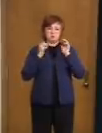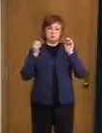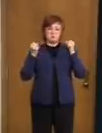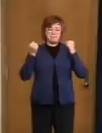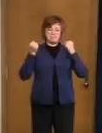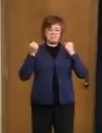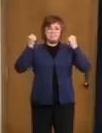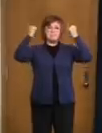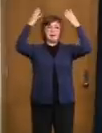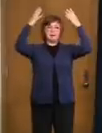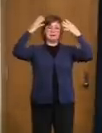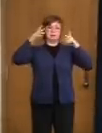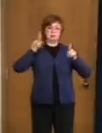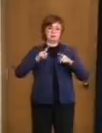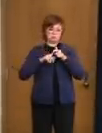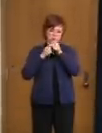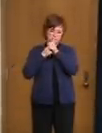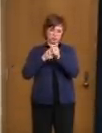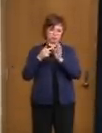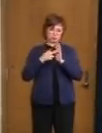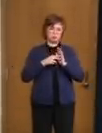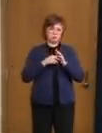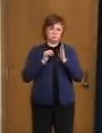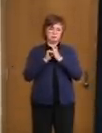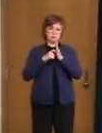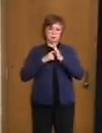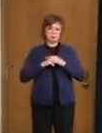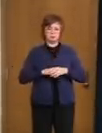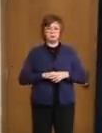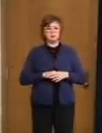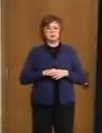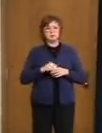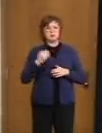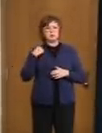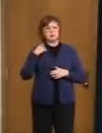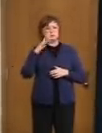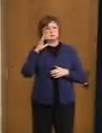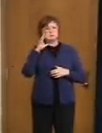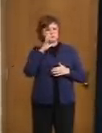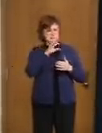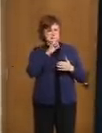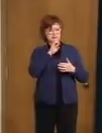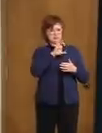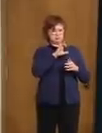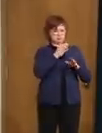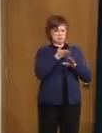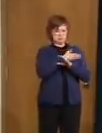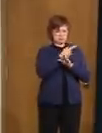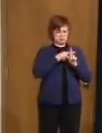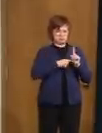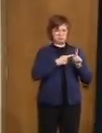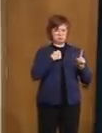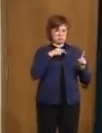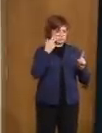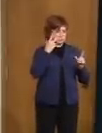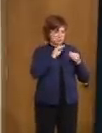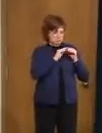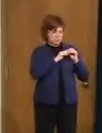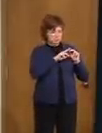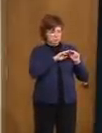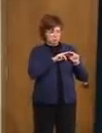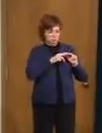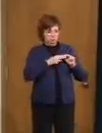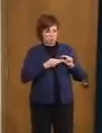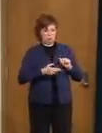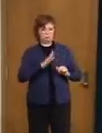need to take to heart, because we've seen that in December, that with the same context, our numbers did reverse. And again, right